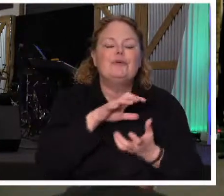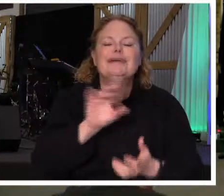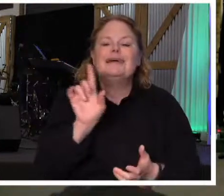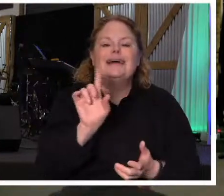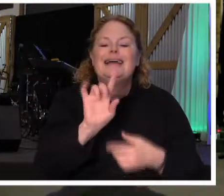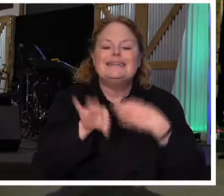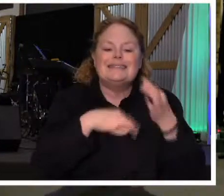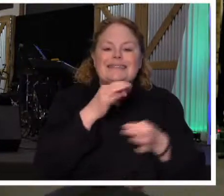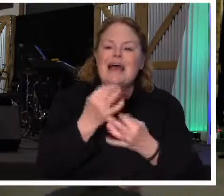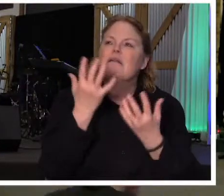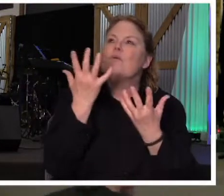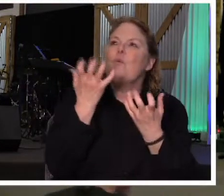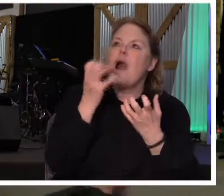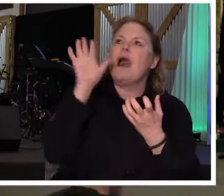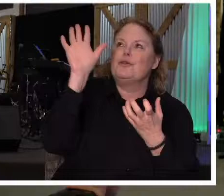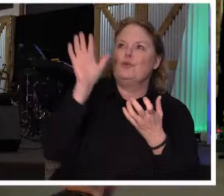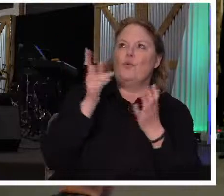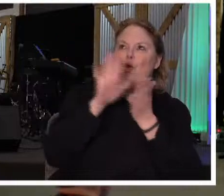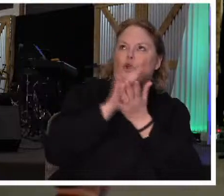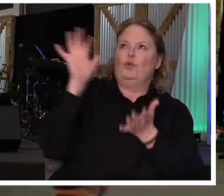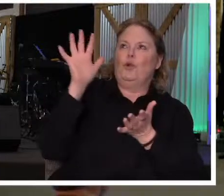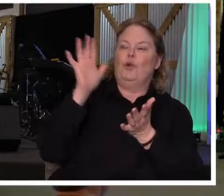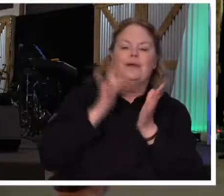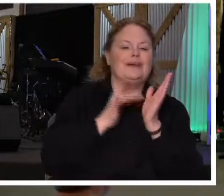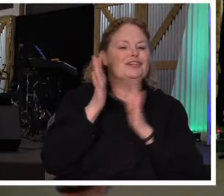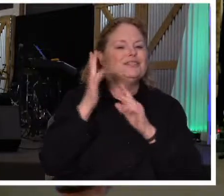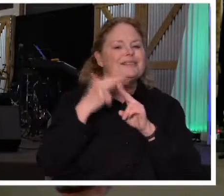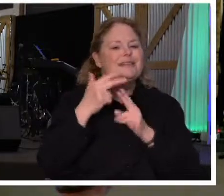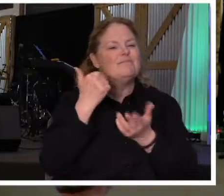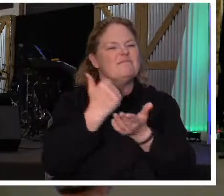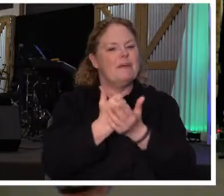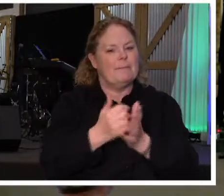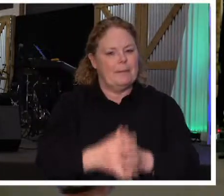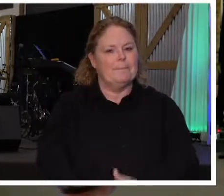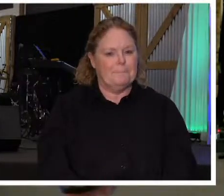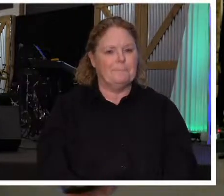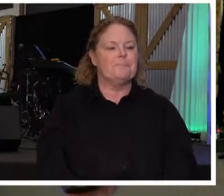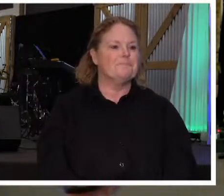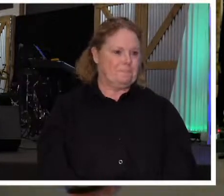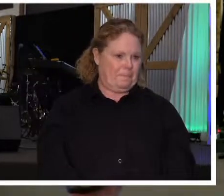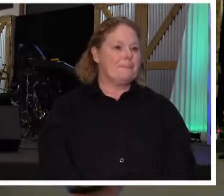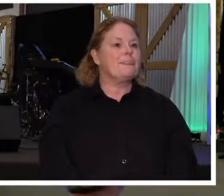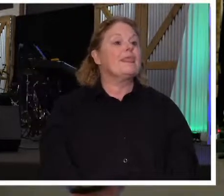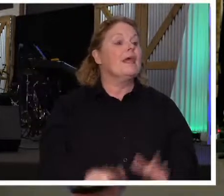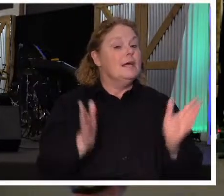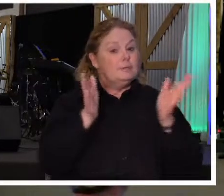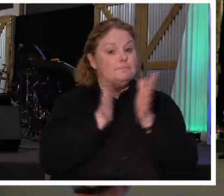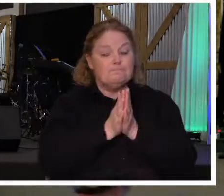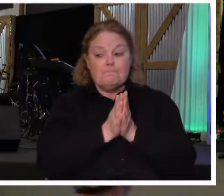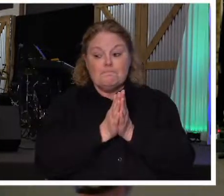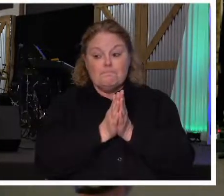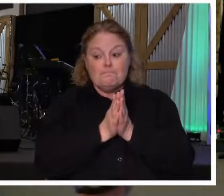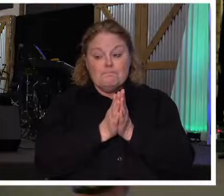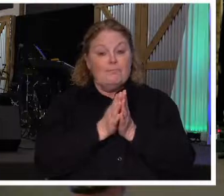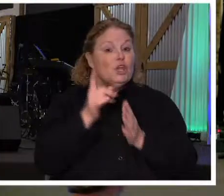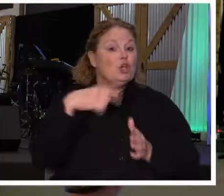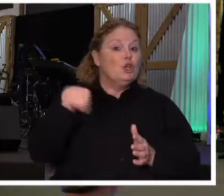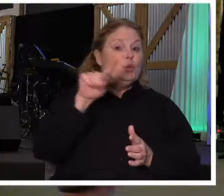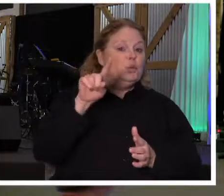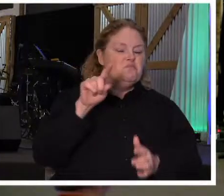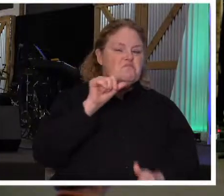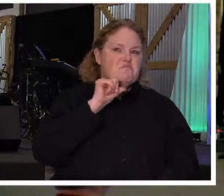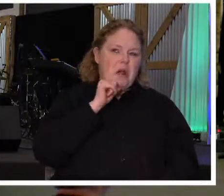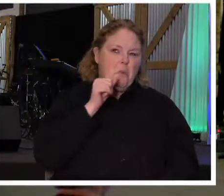your glory. And I pray this in Jesus' name, amen. It will come as no surprise to